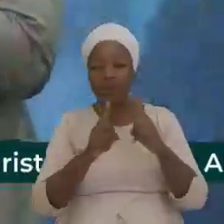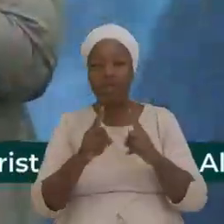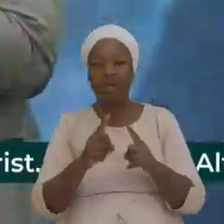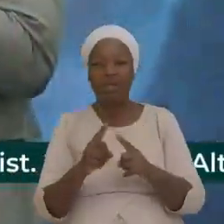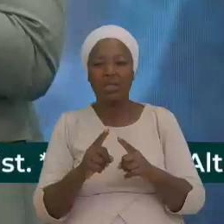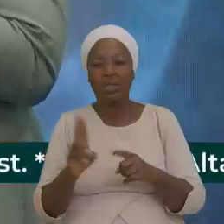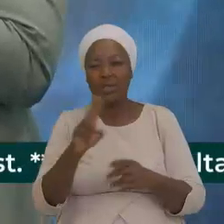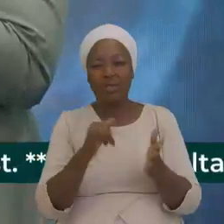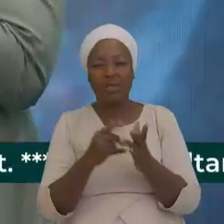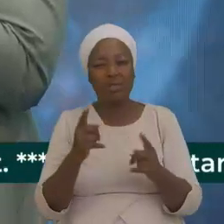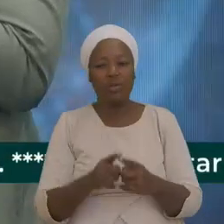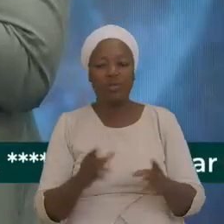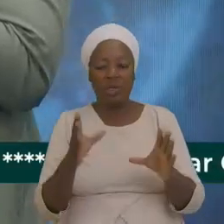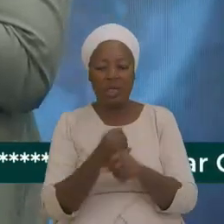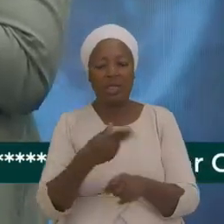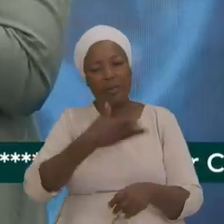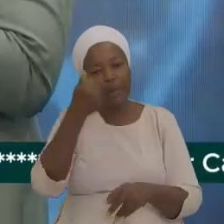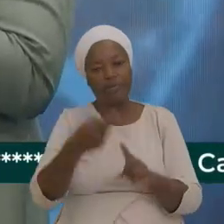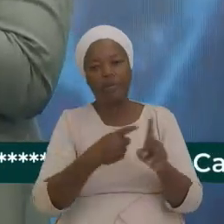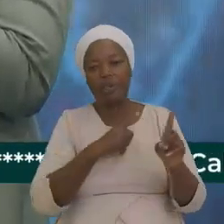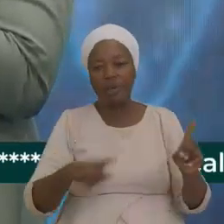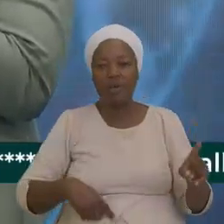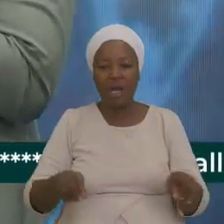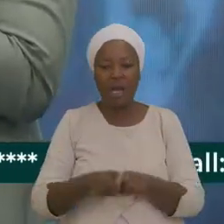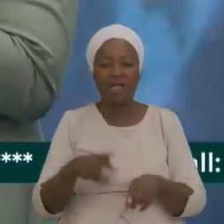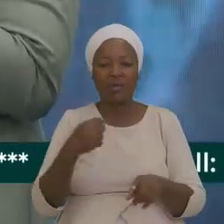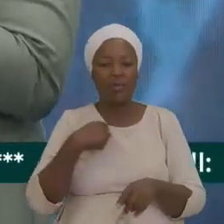The Lord will visit us right now.